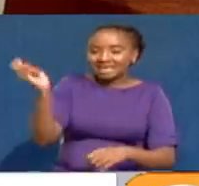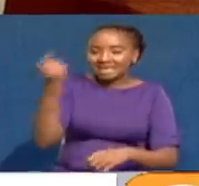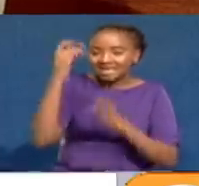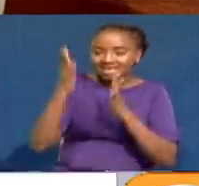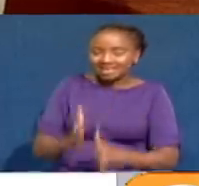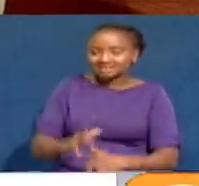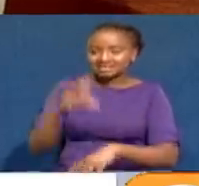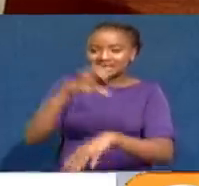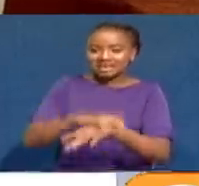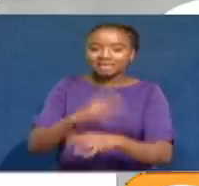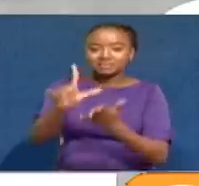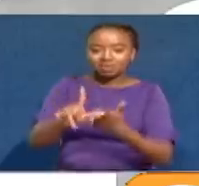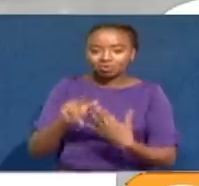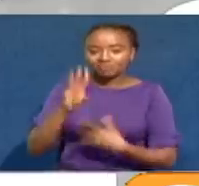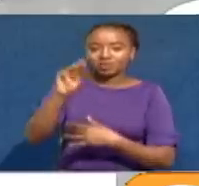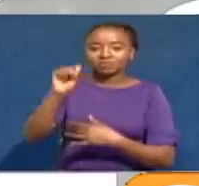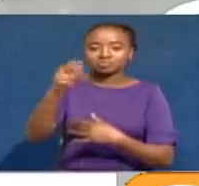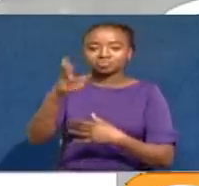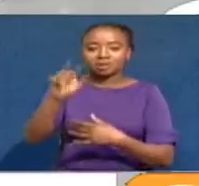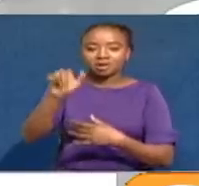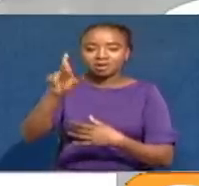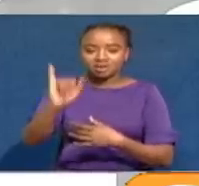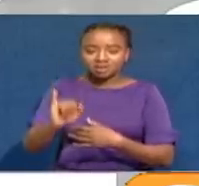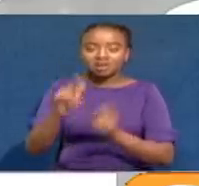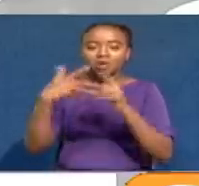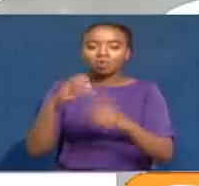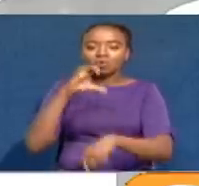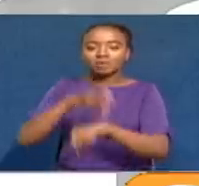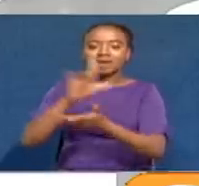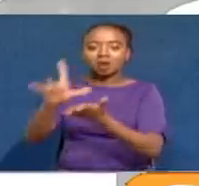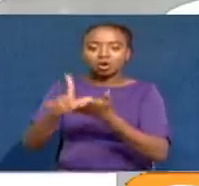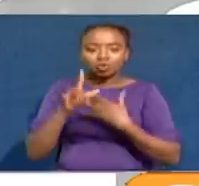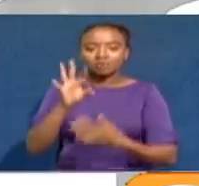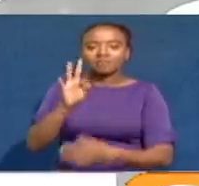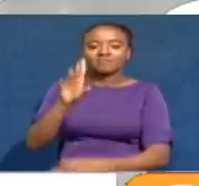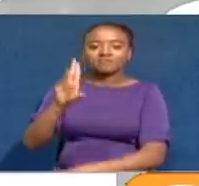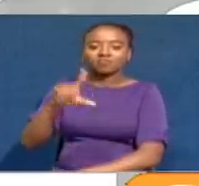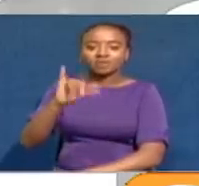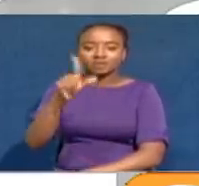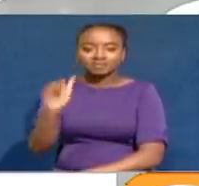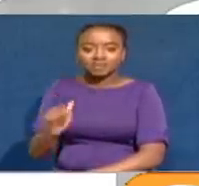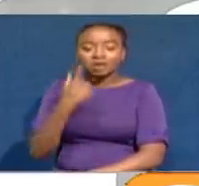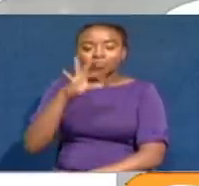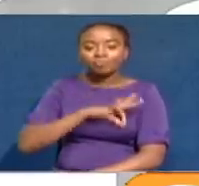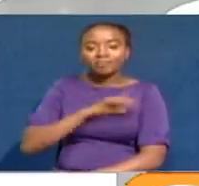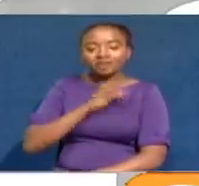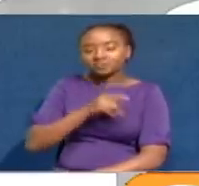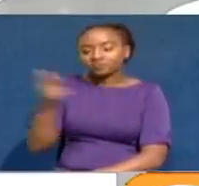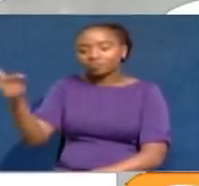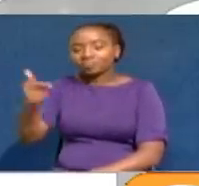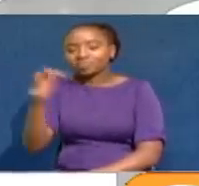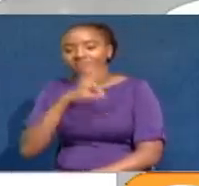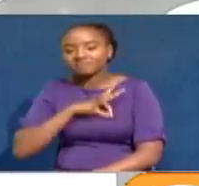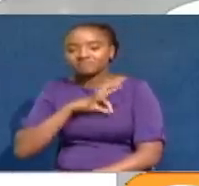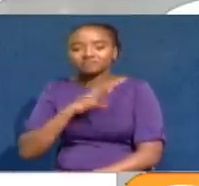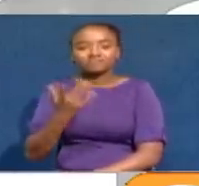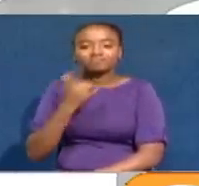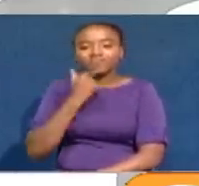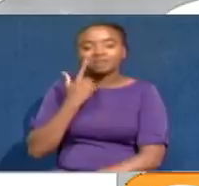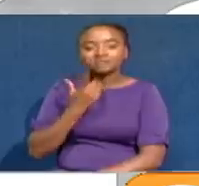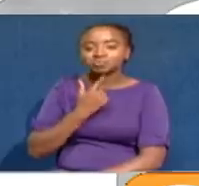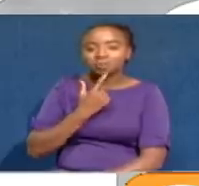this the public that benefits? Who are these people I want him from to the explain. Predatory fintech in January 2018.